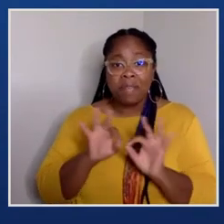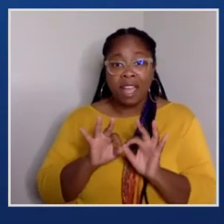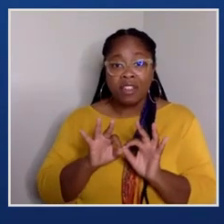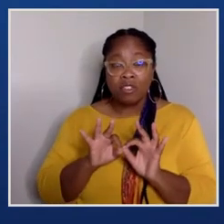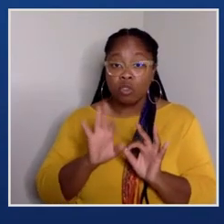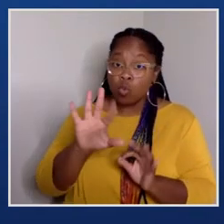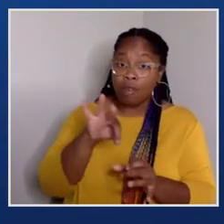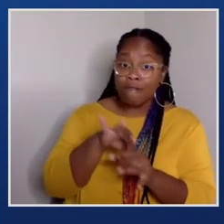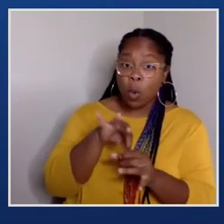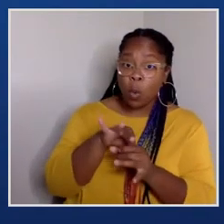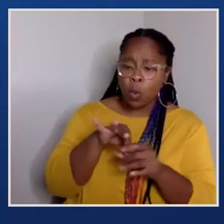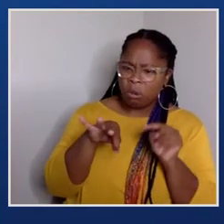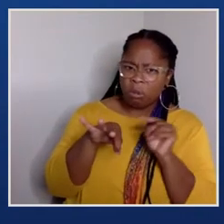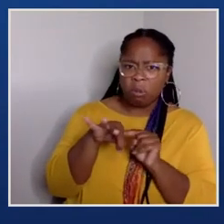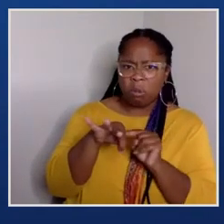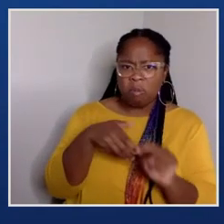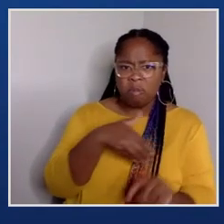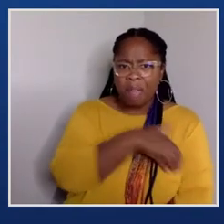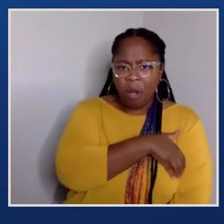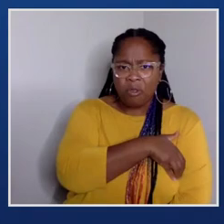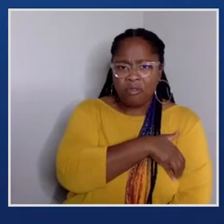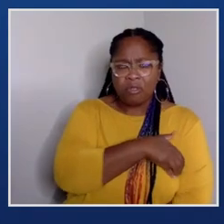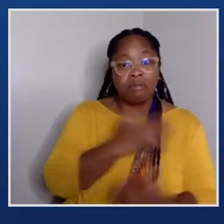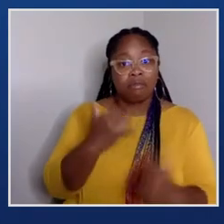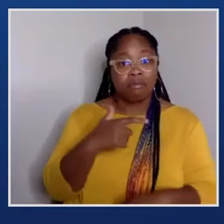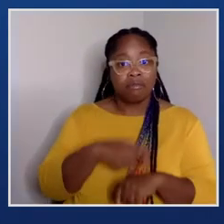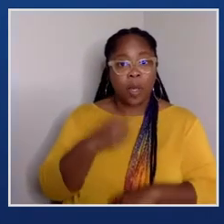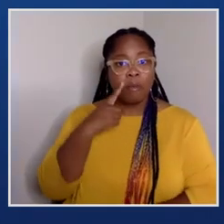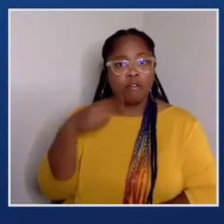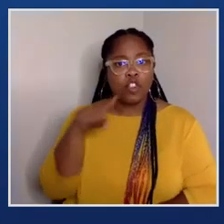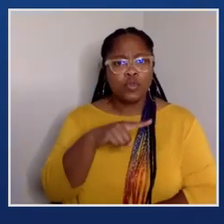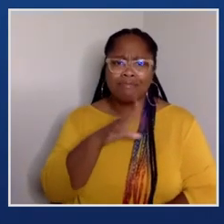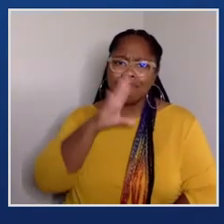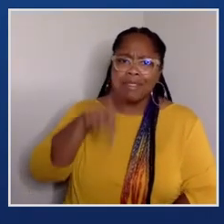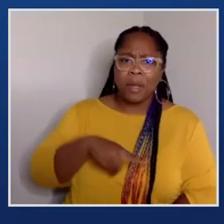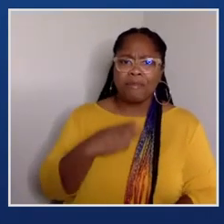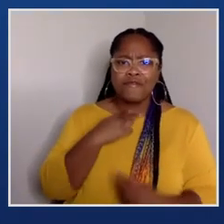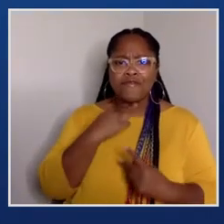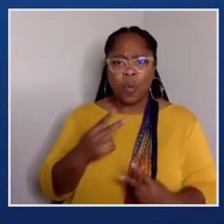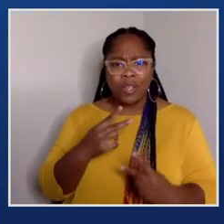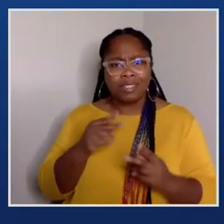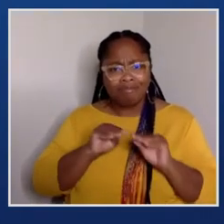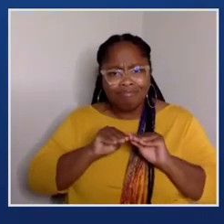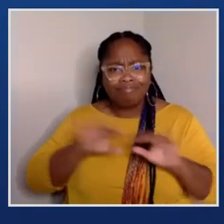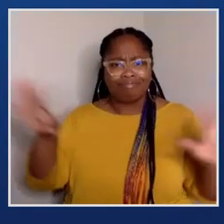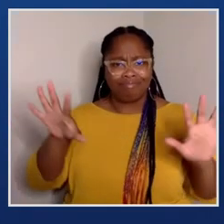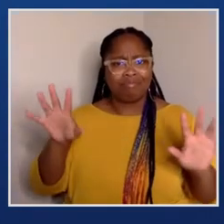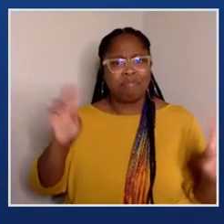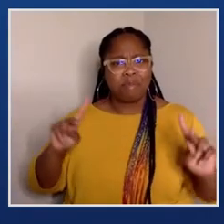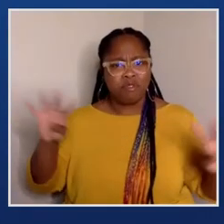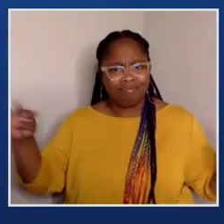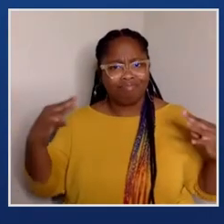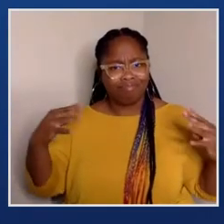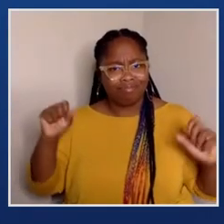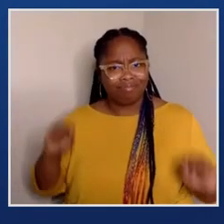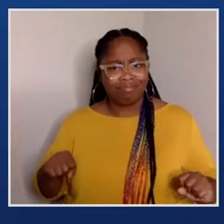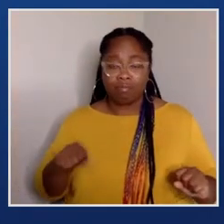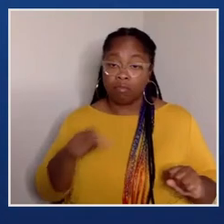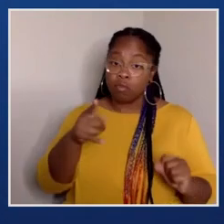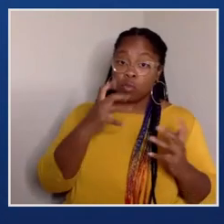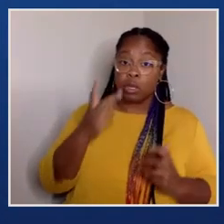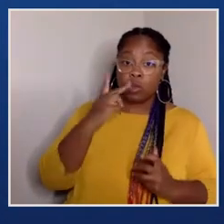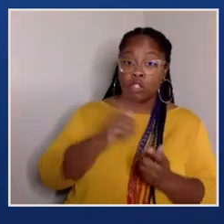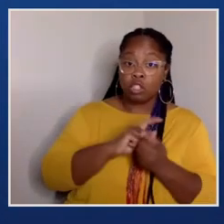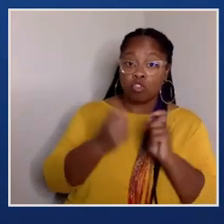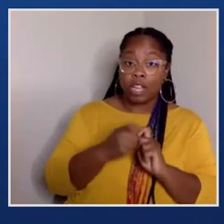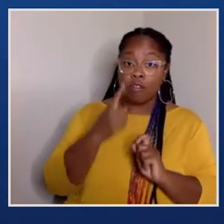your power, and it is time to make our voices heard. Yes, and if we really want to see change in policy that affects